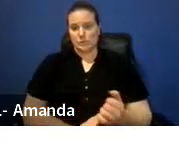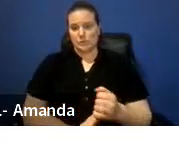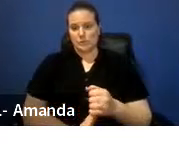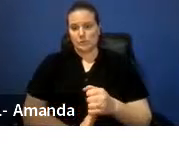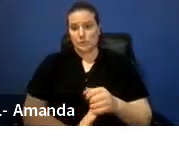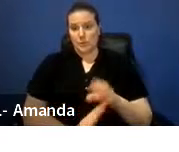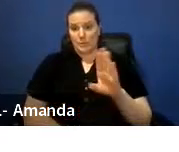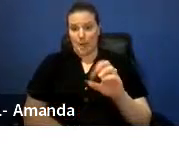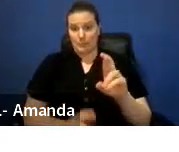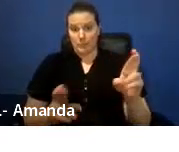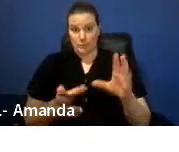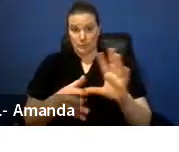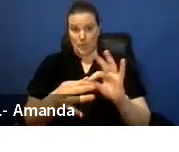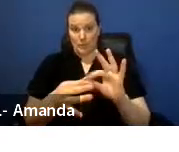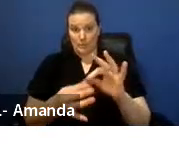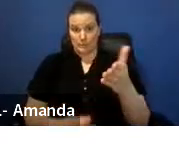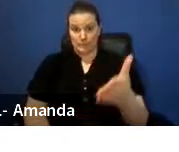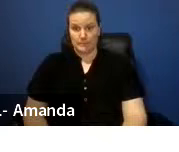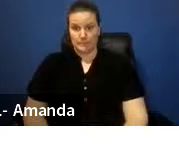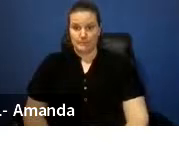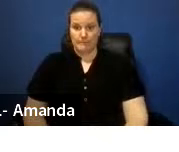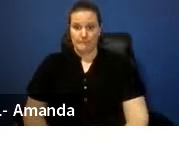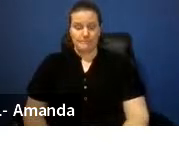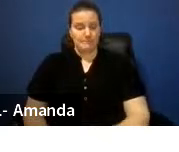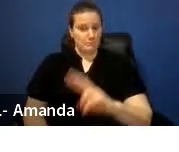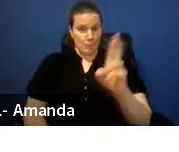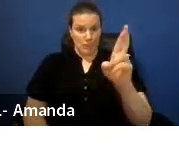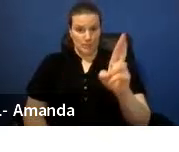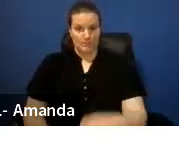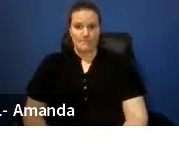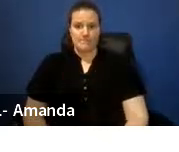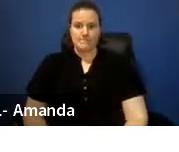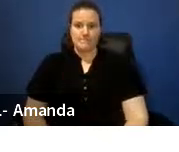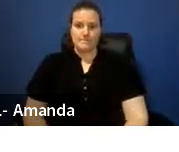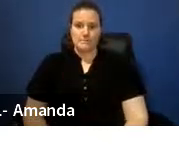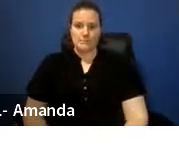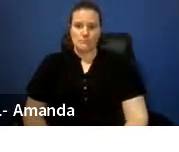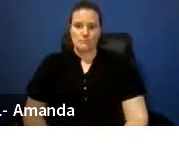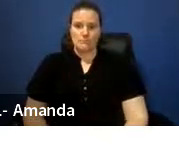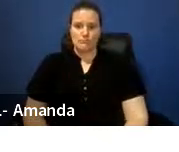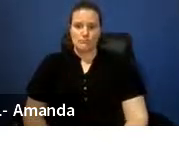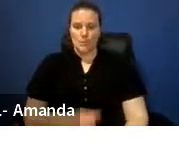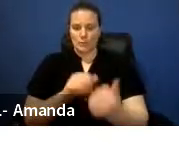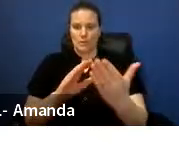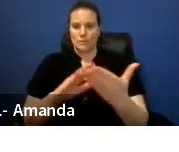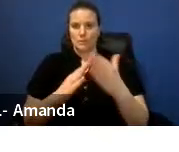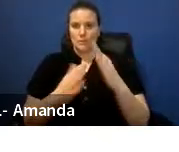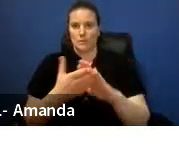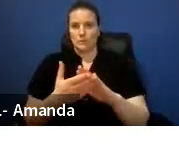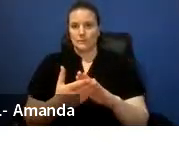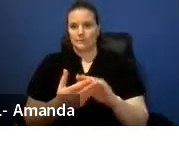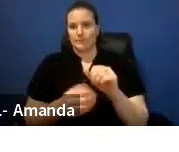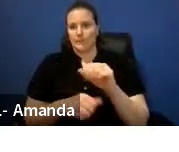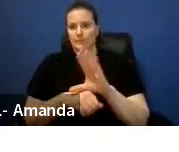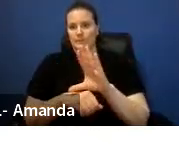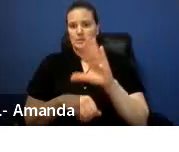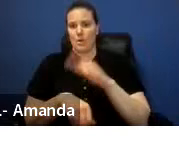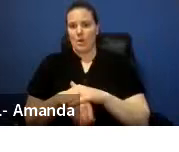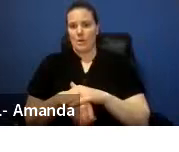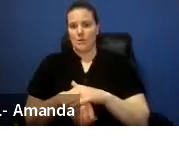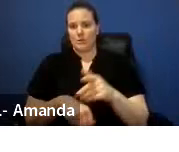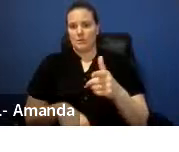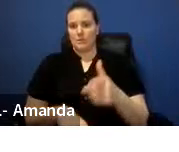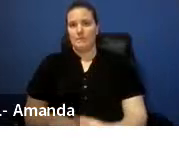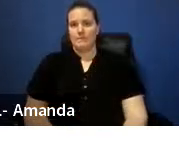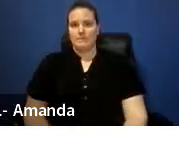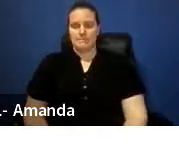Bob, are you ready to provide public comment? I am ready. All right, go I ahead should- and address the community. Should I turn my video on, or should I just leave